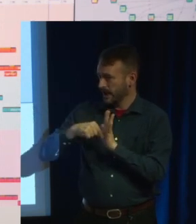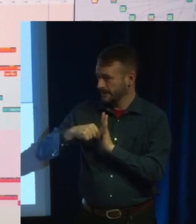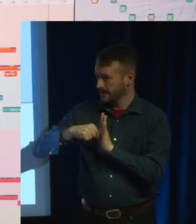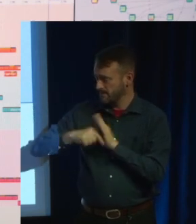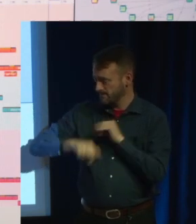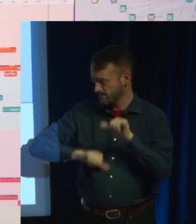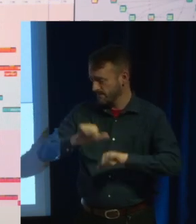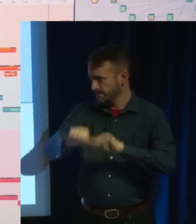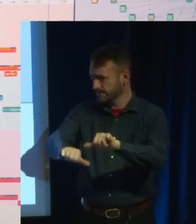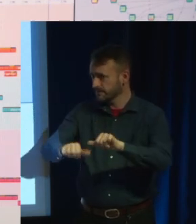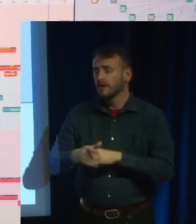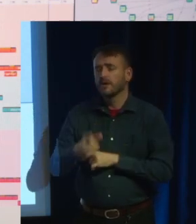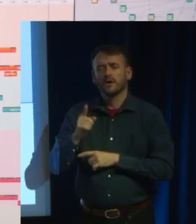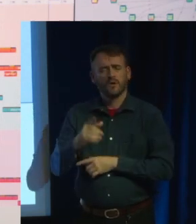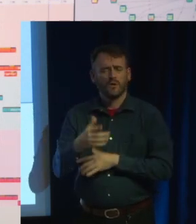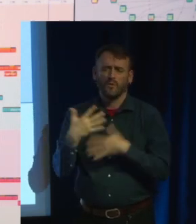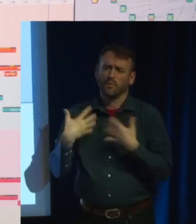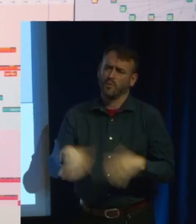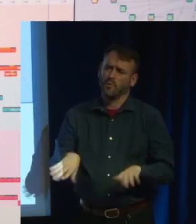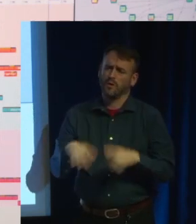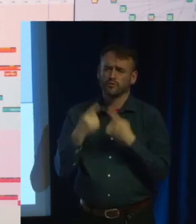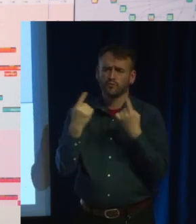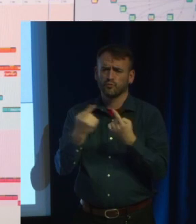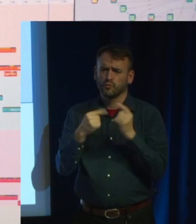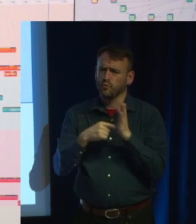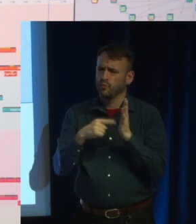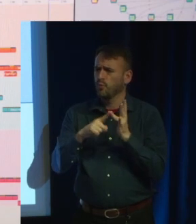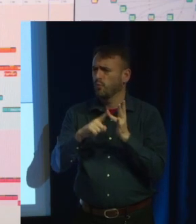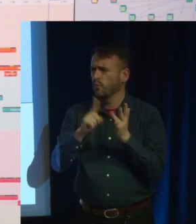awesome tool that was specially designed